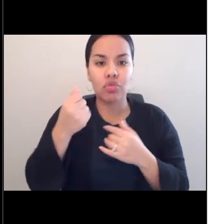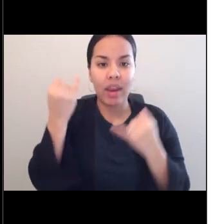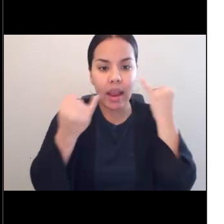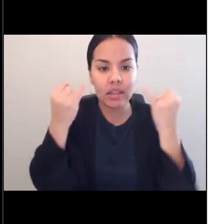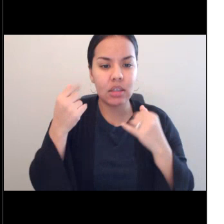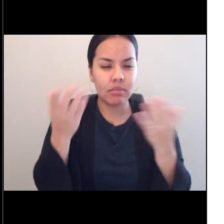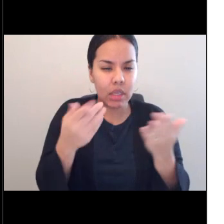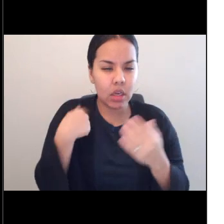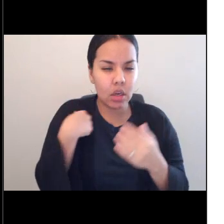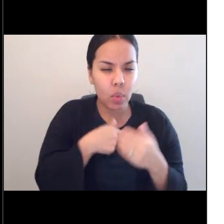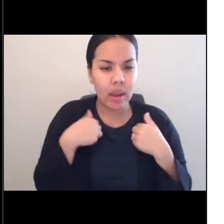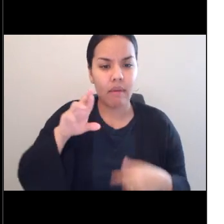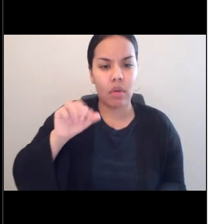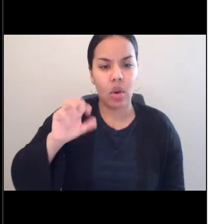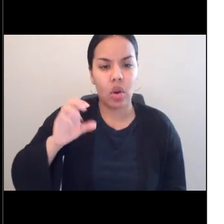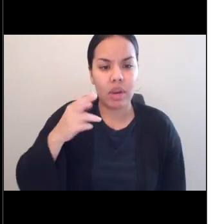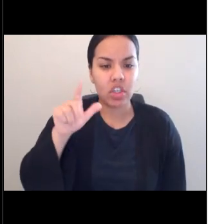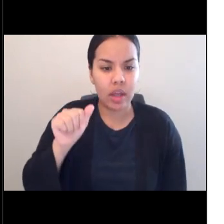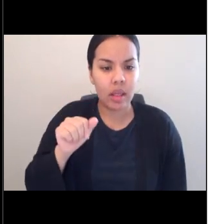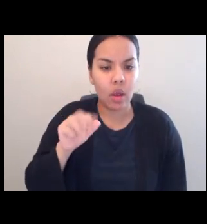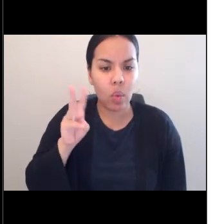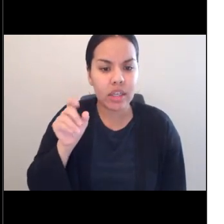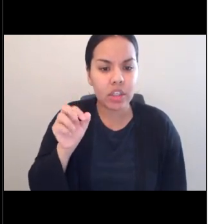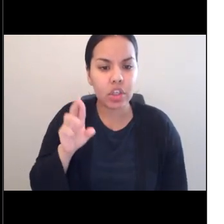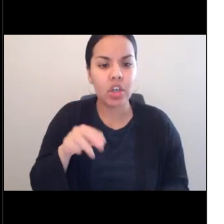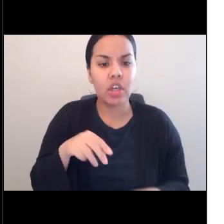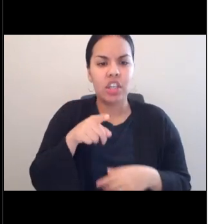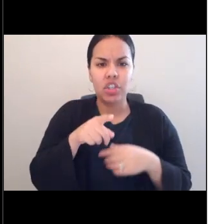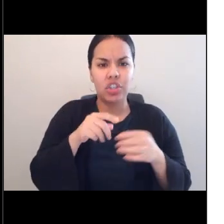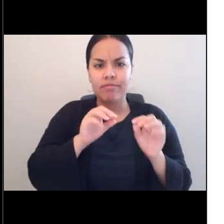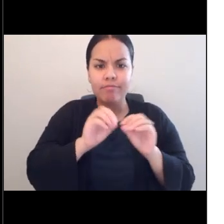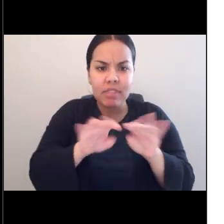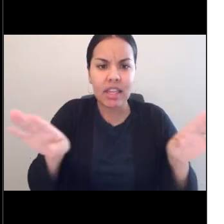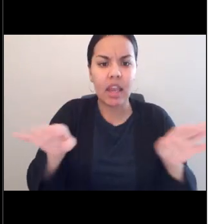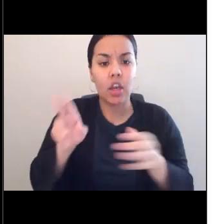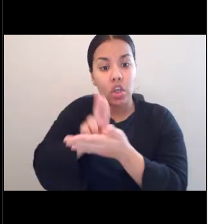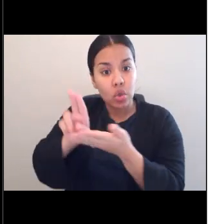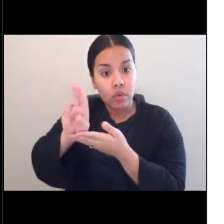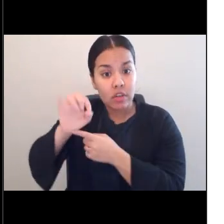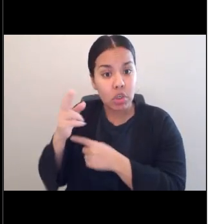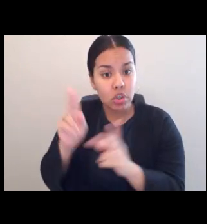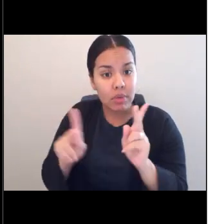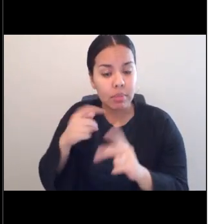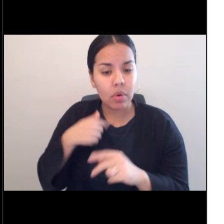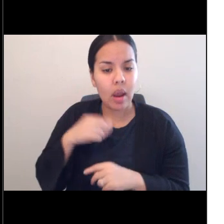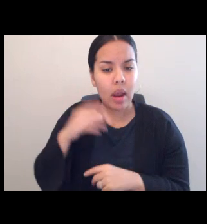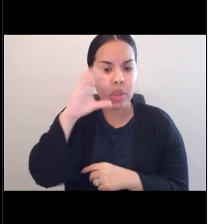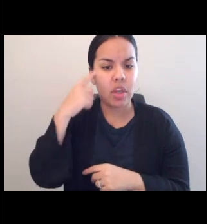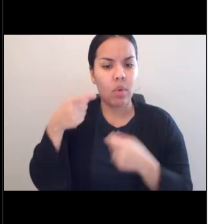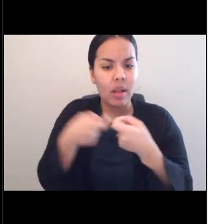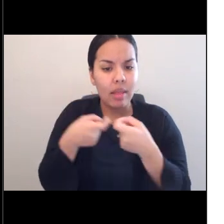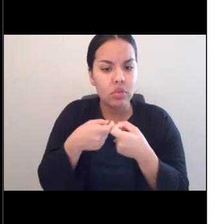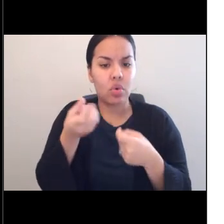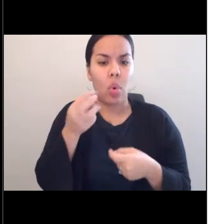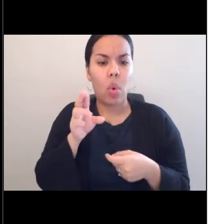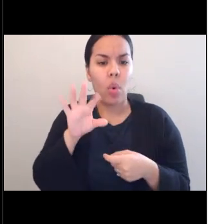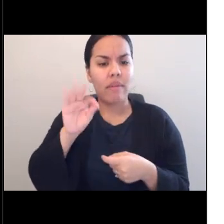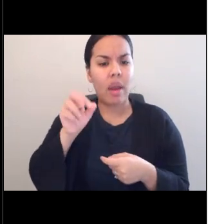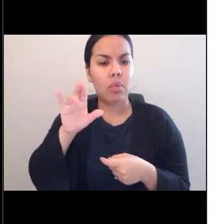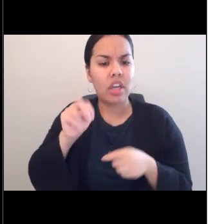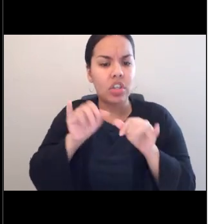Weissler crowdsourcing ideas. So she says, University of Michigan folks, I'm looking for an electrical or fabrication engineers interested